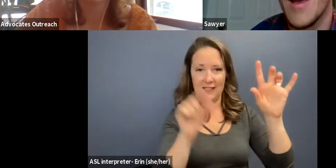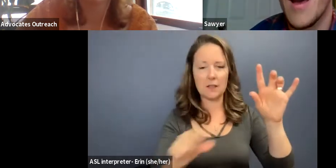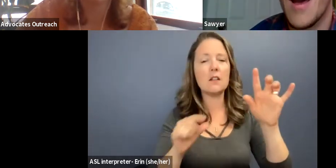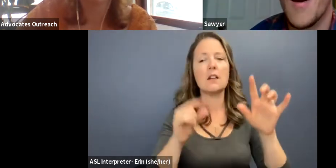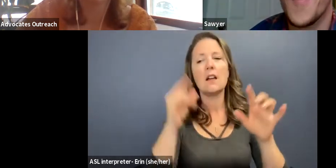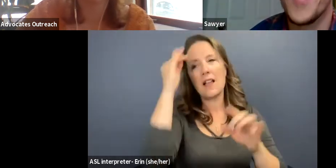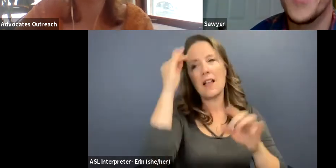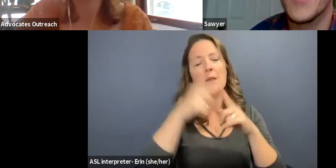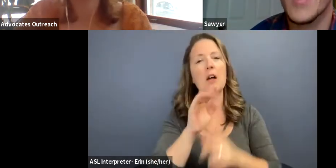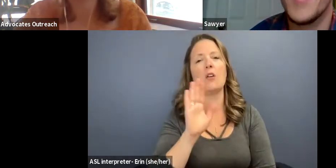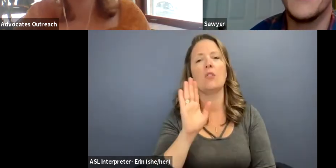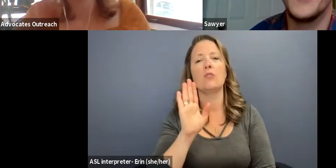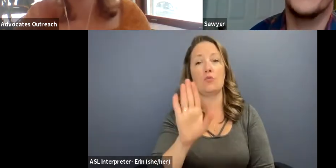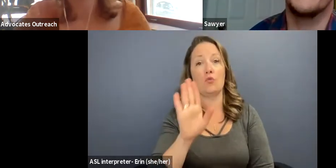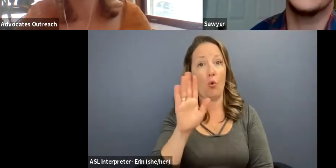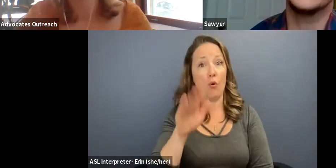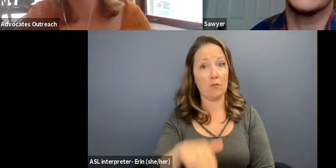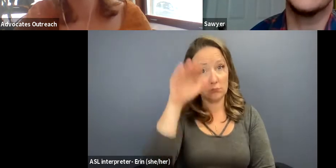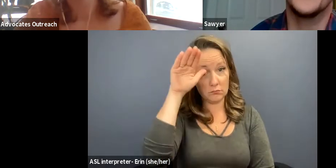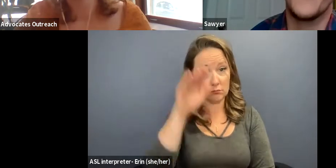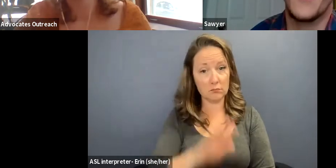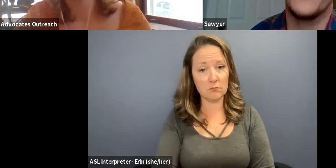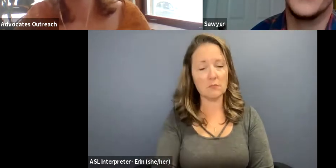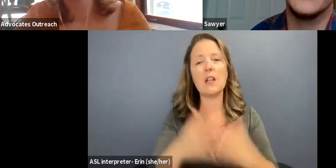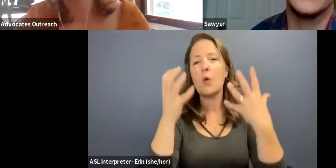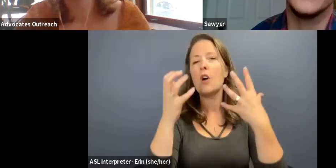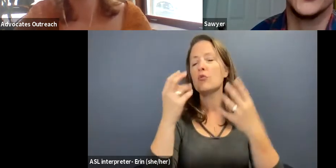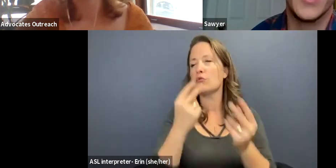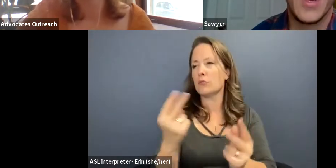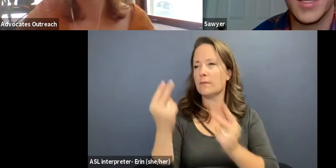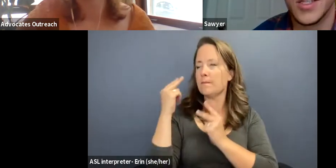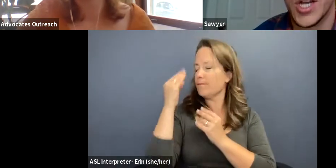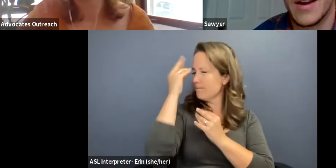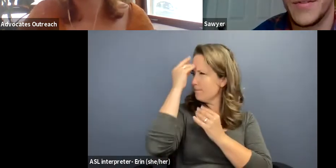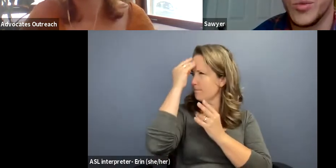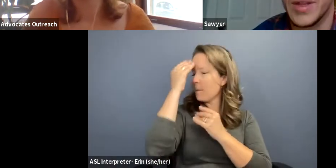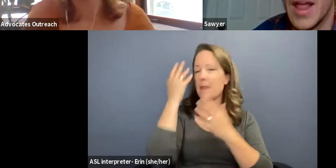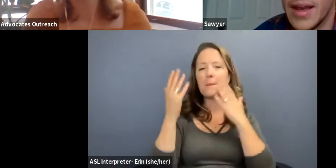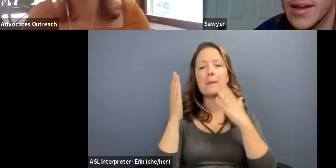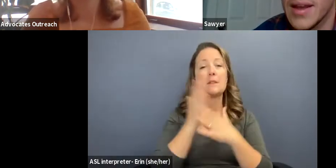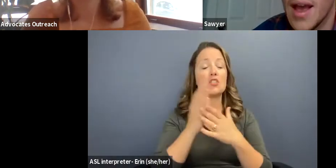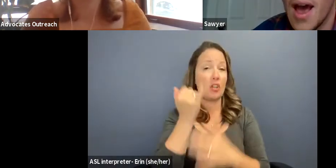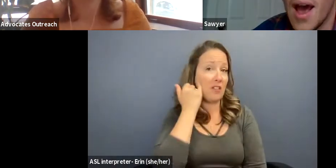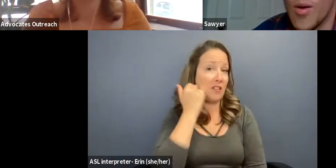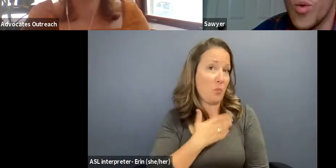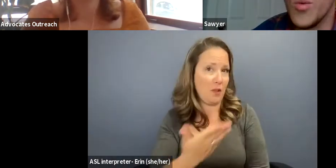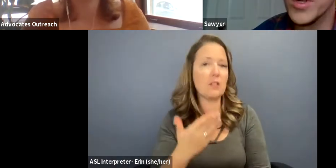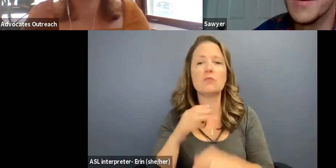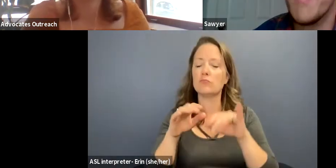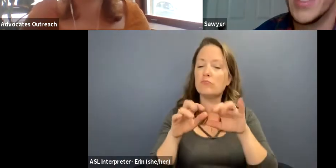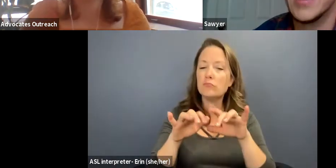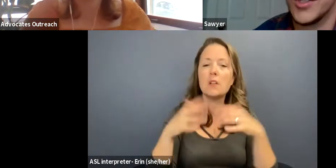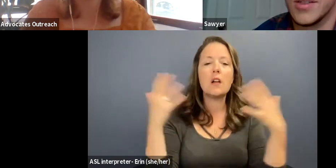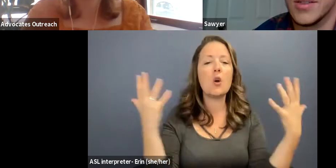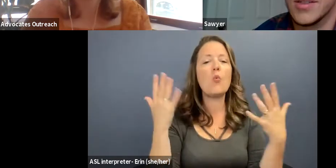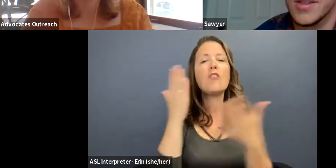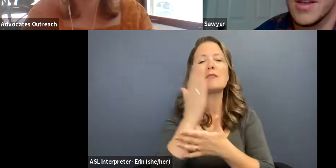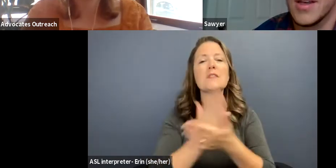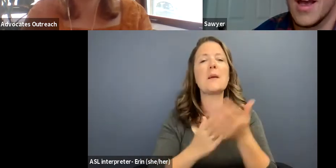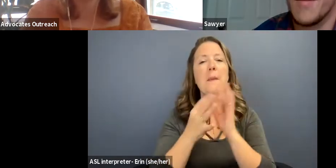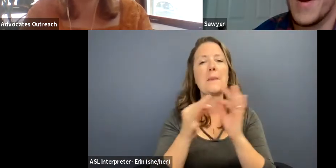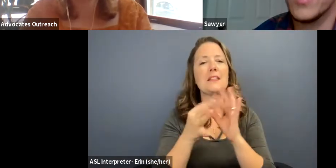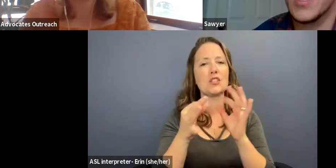yeah, so like I chose to be a sex educator. If you're a parent out there, you kind of are or can be